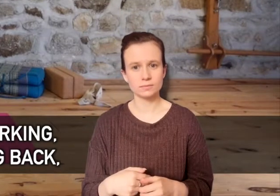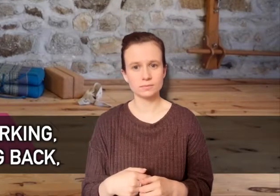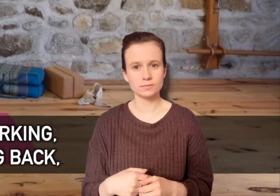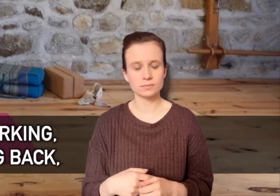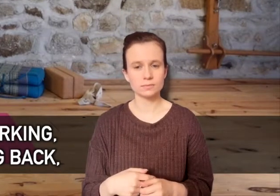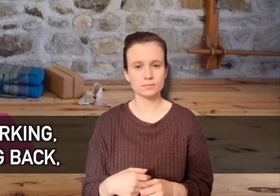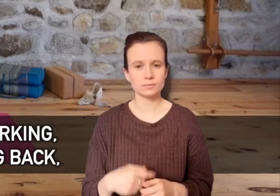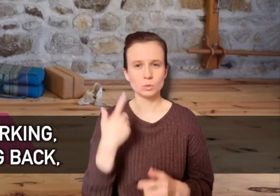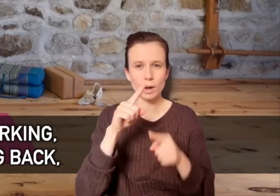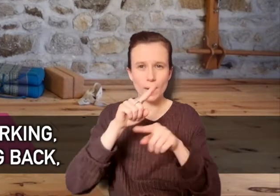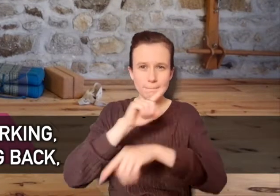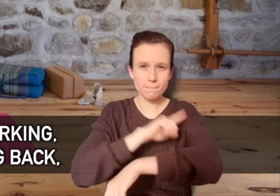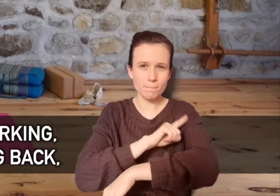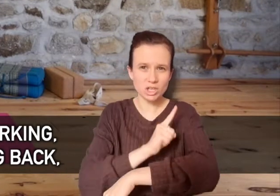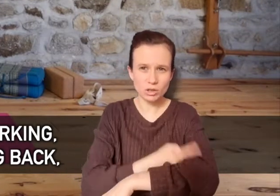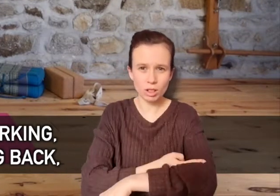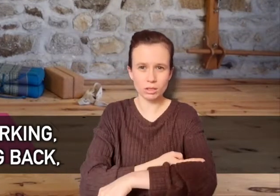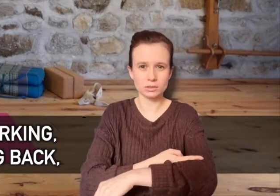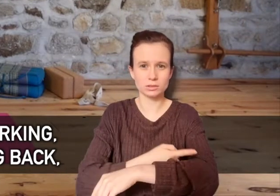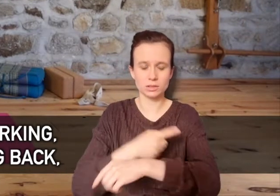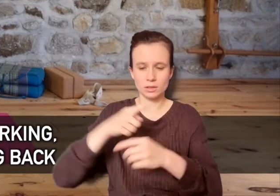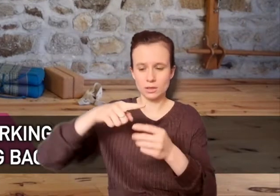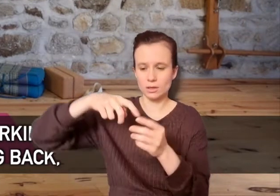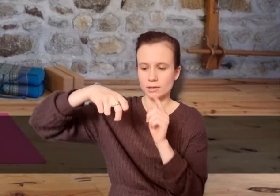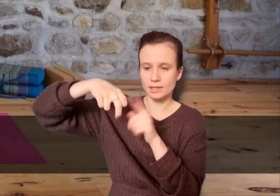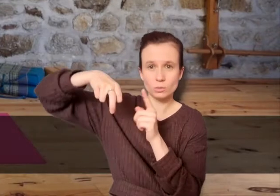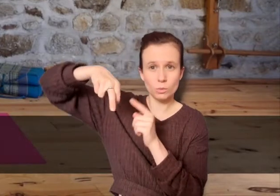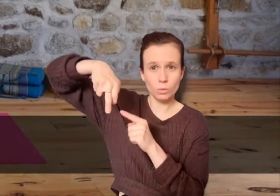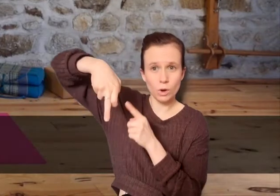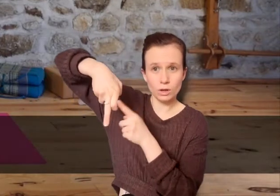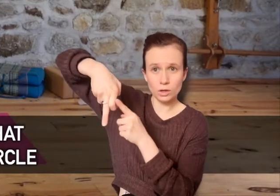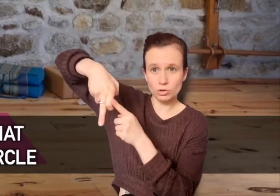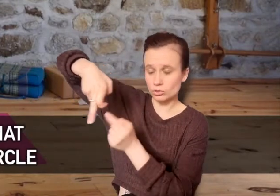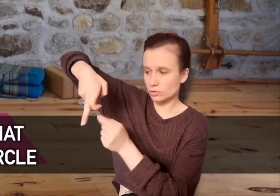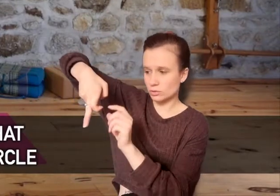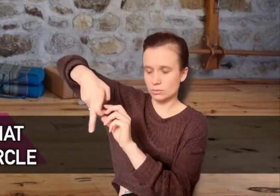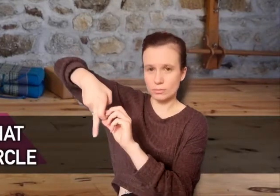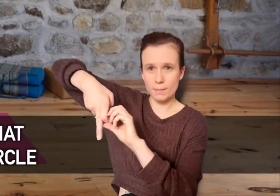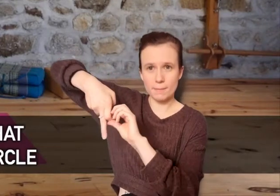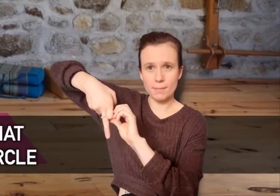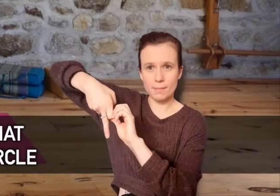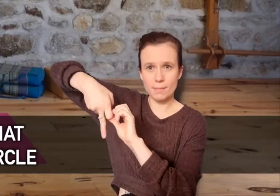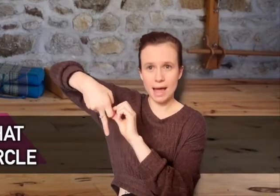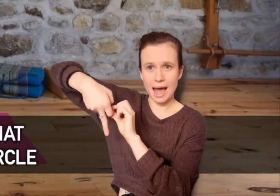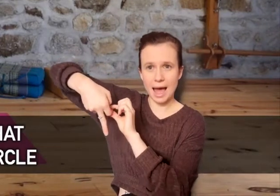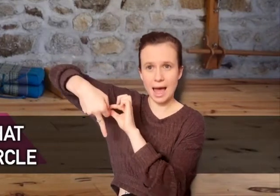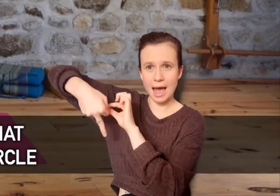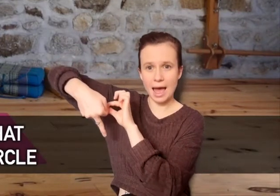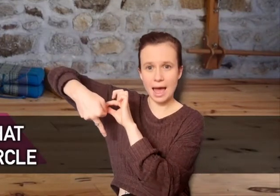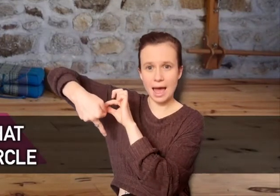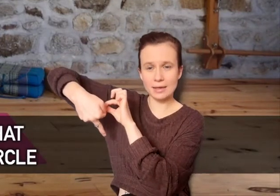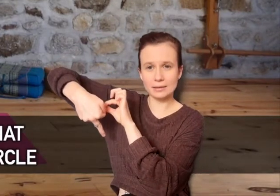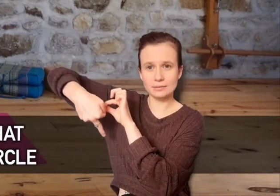as you just start to kick that right leg back, yeah? And all I'm doing is I'm kicking that right leg